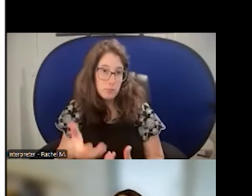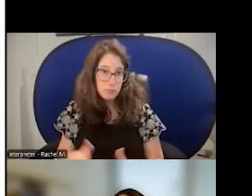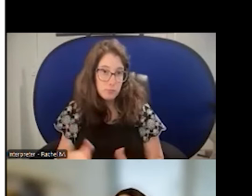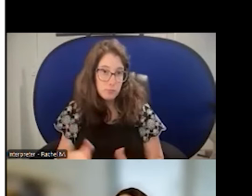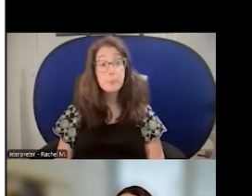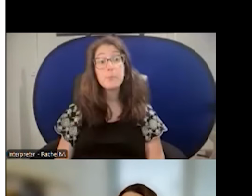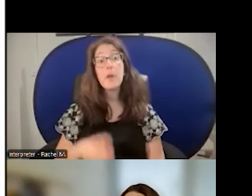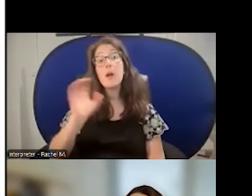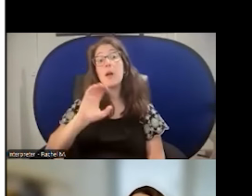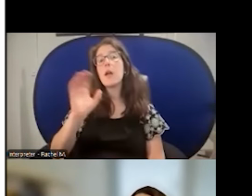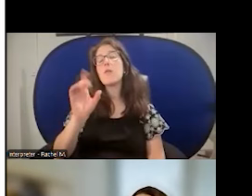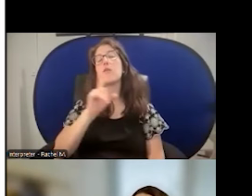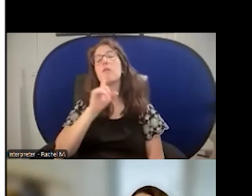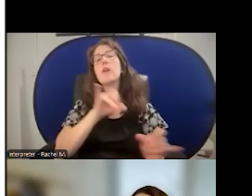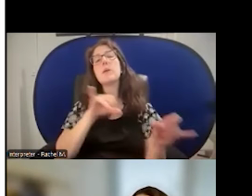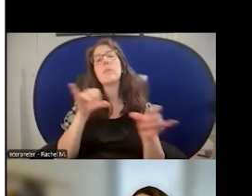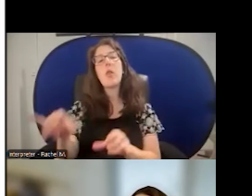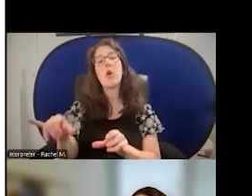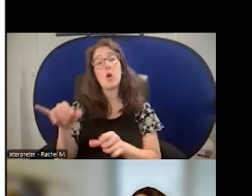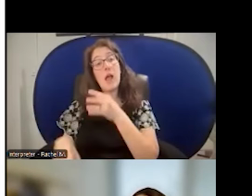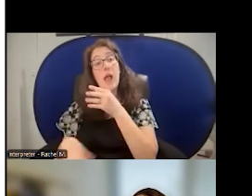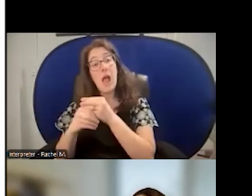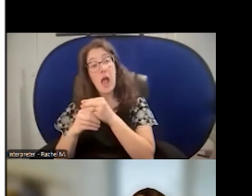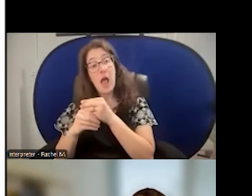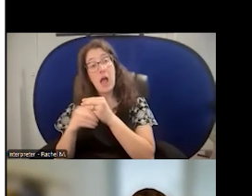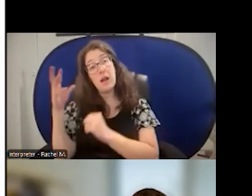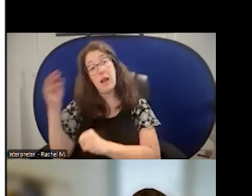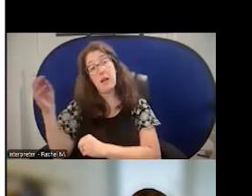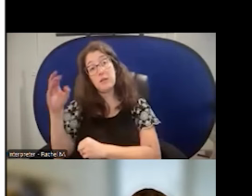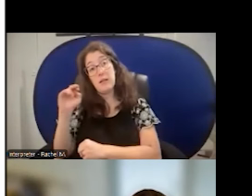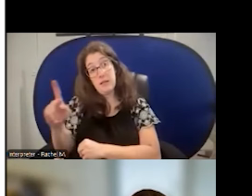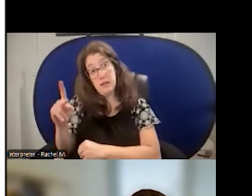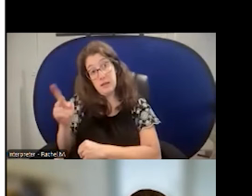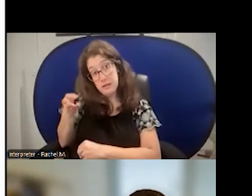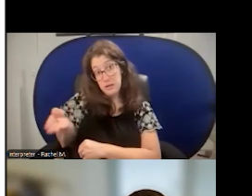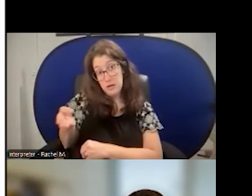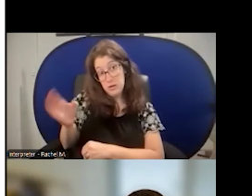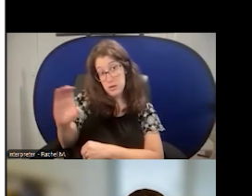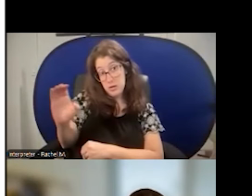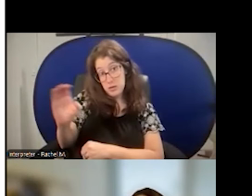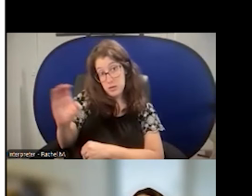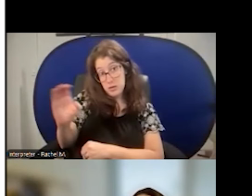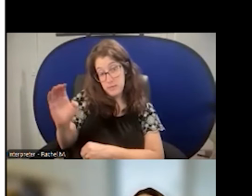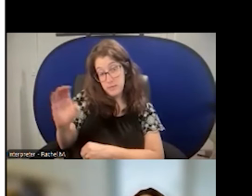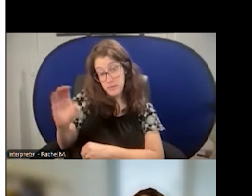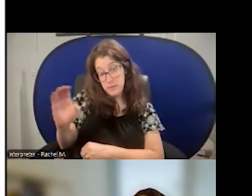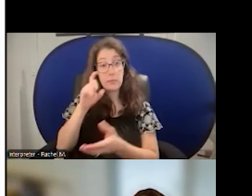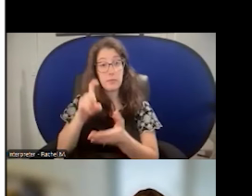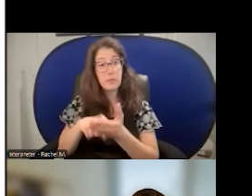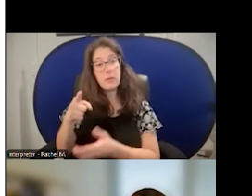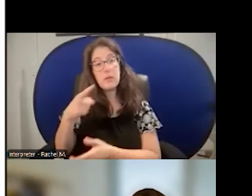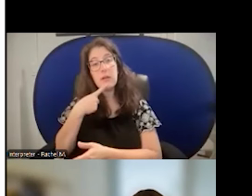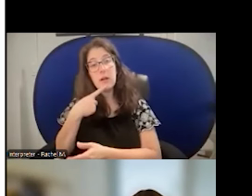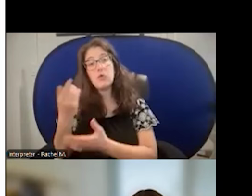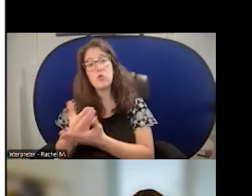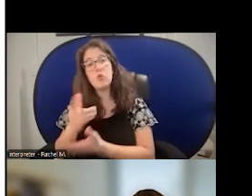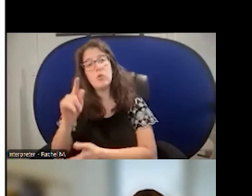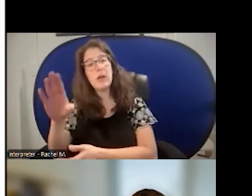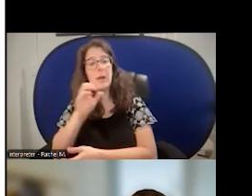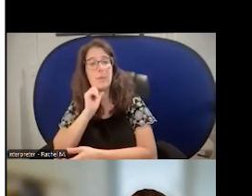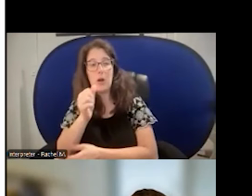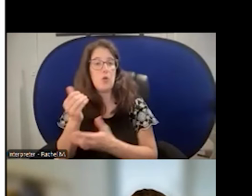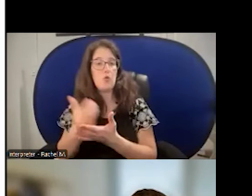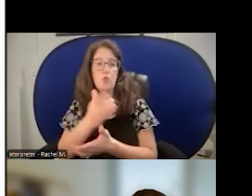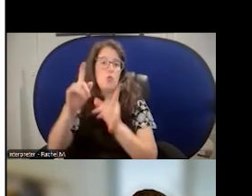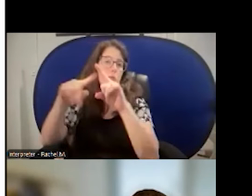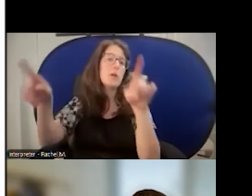Canvas is very similar. So when you add an external link to Canvas, notice they say new tab instead of new window, but same